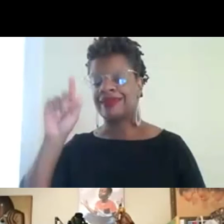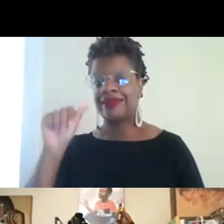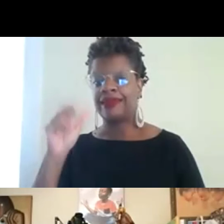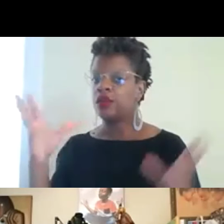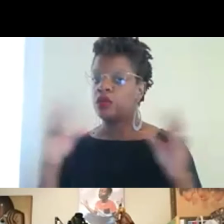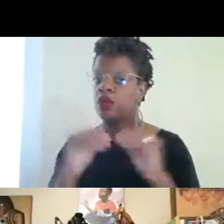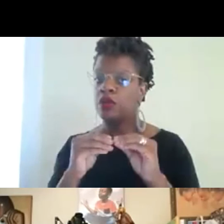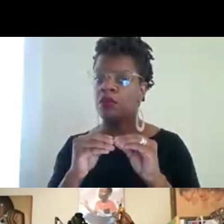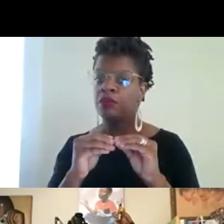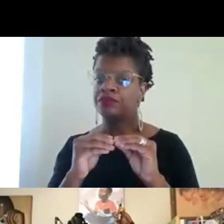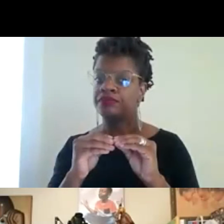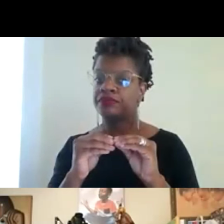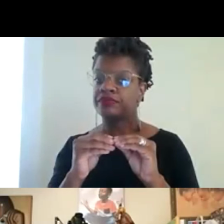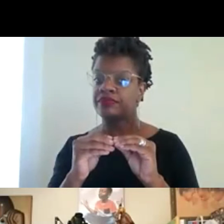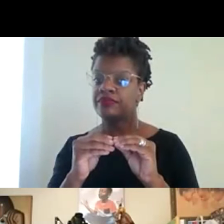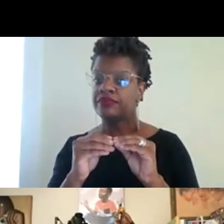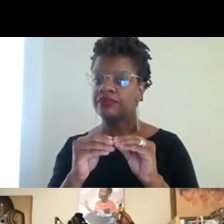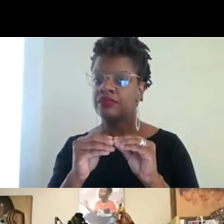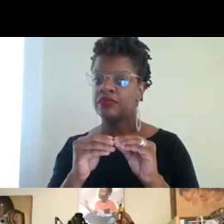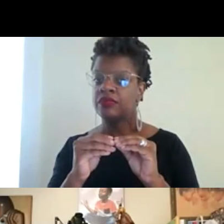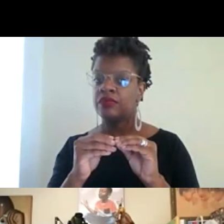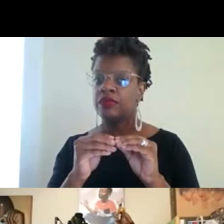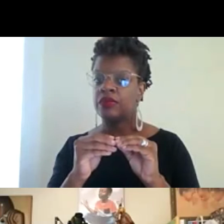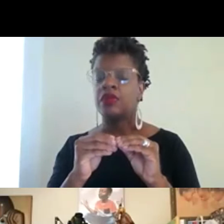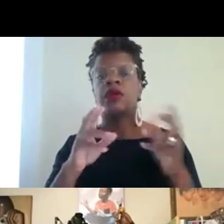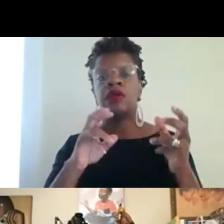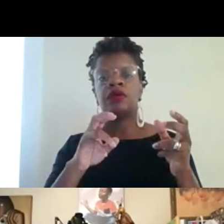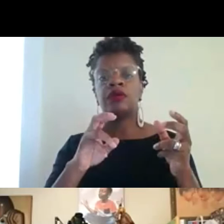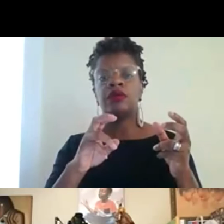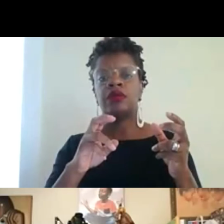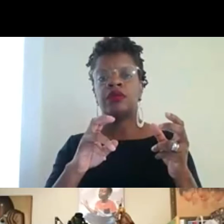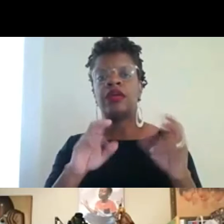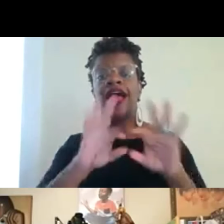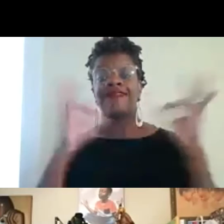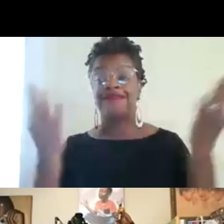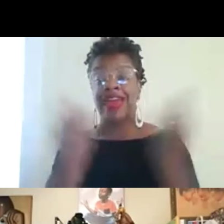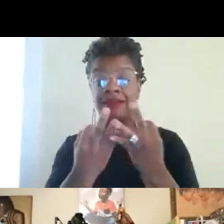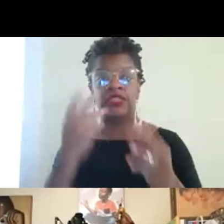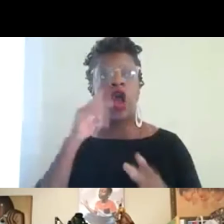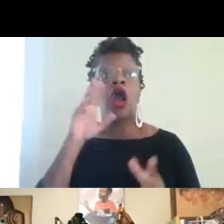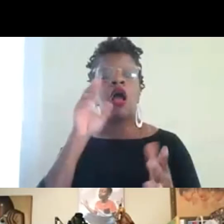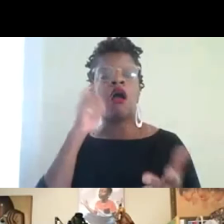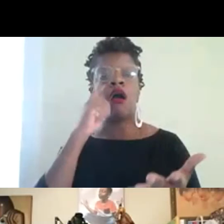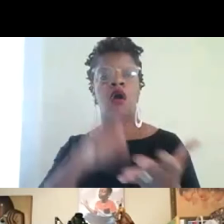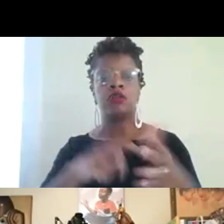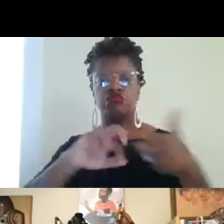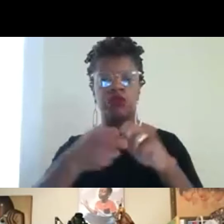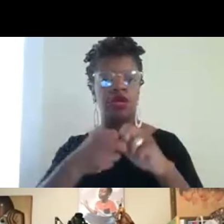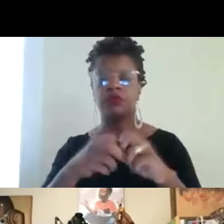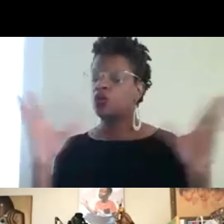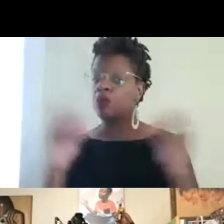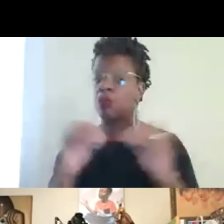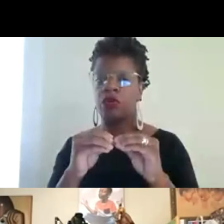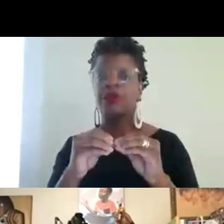longer locate problems and pathologies with children and families. We have to ask the question, what